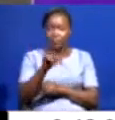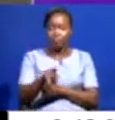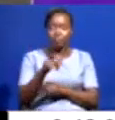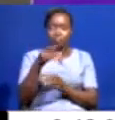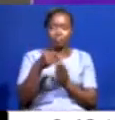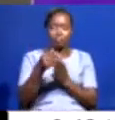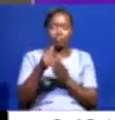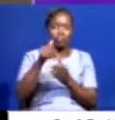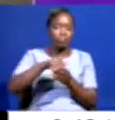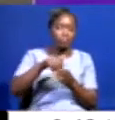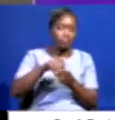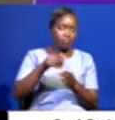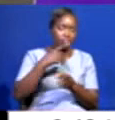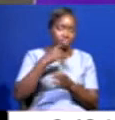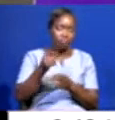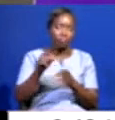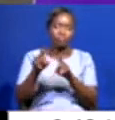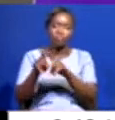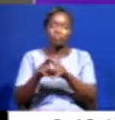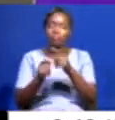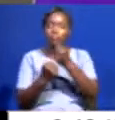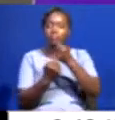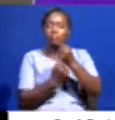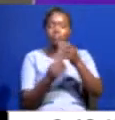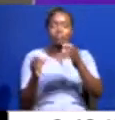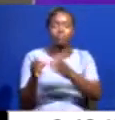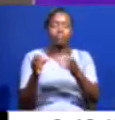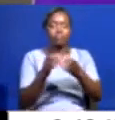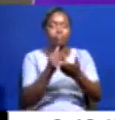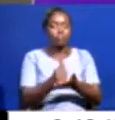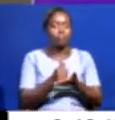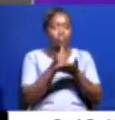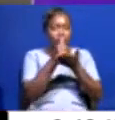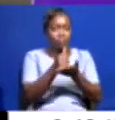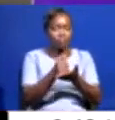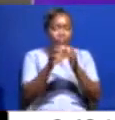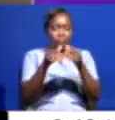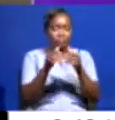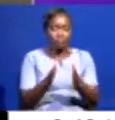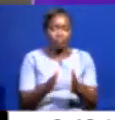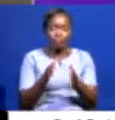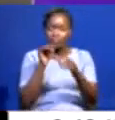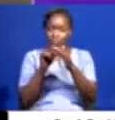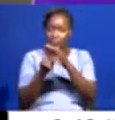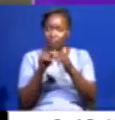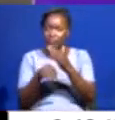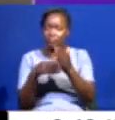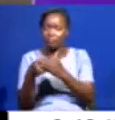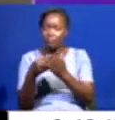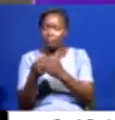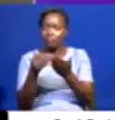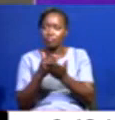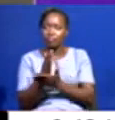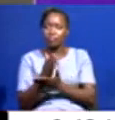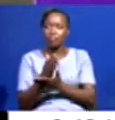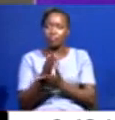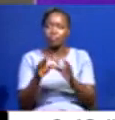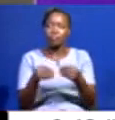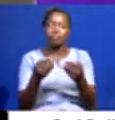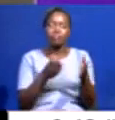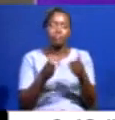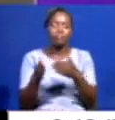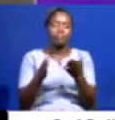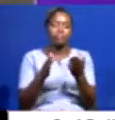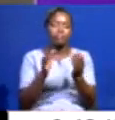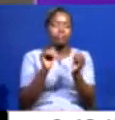financial inclusion, so we are also supporting organizations which will help the farmers access finance through providing avenues